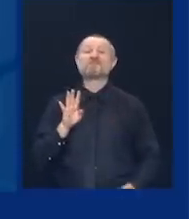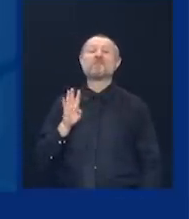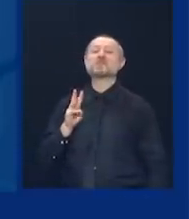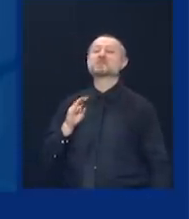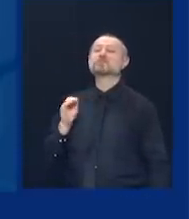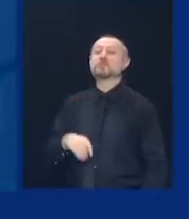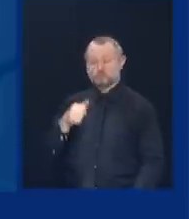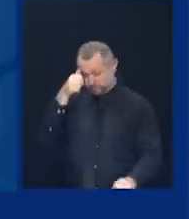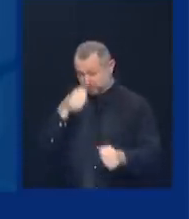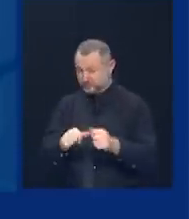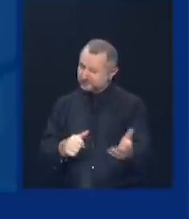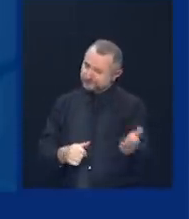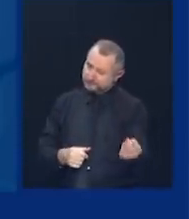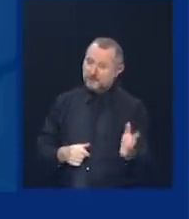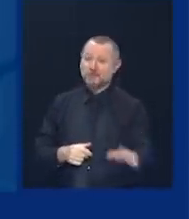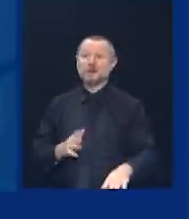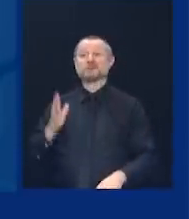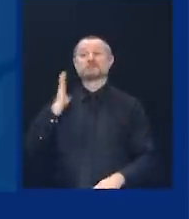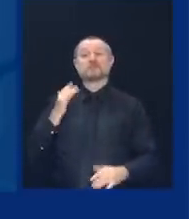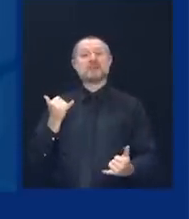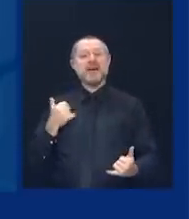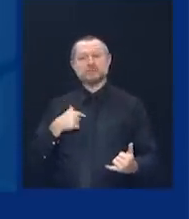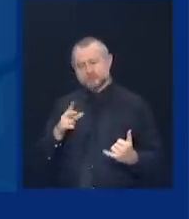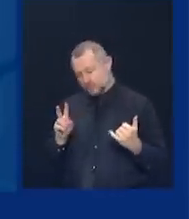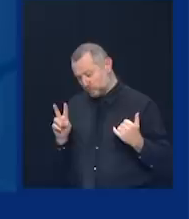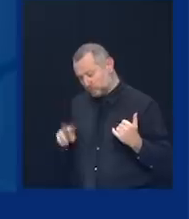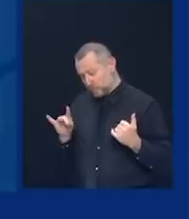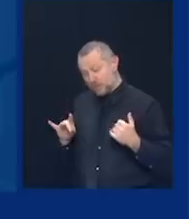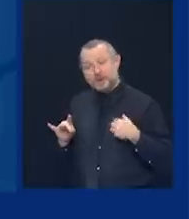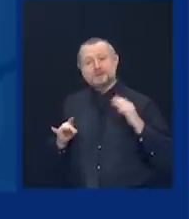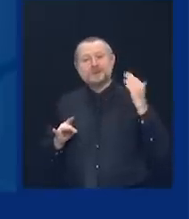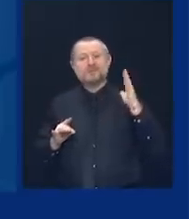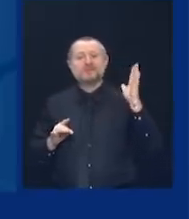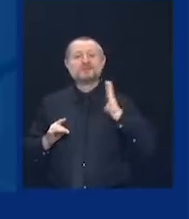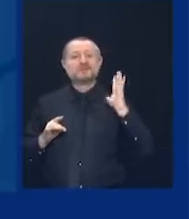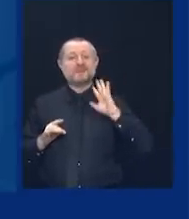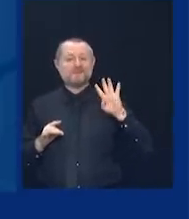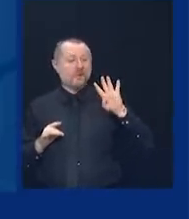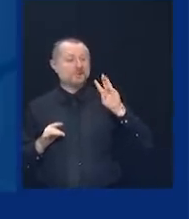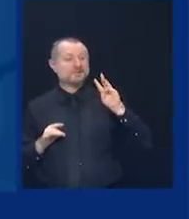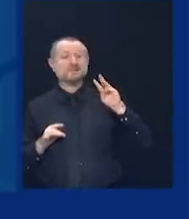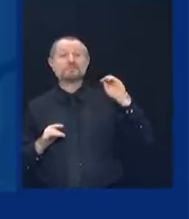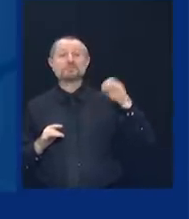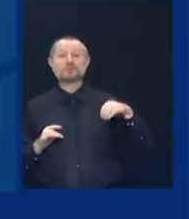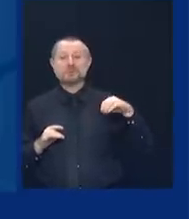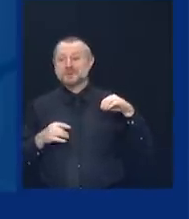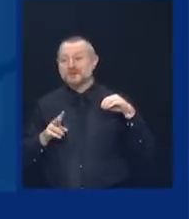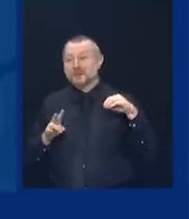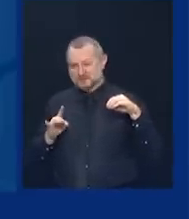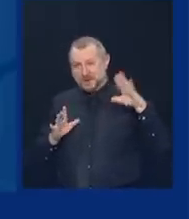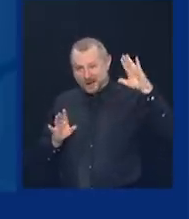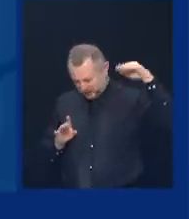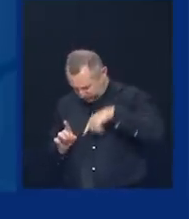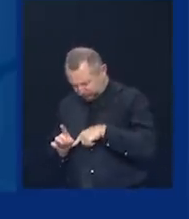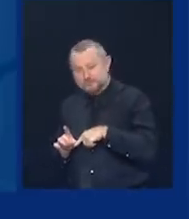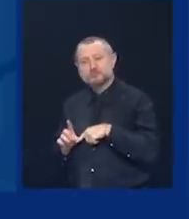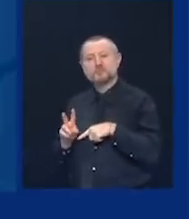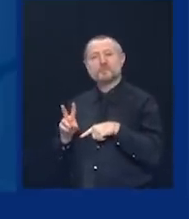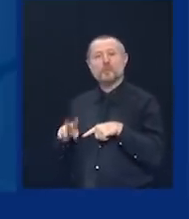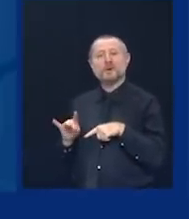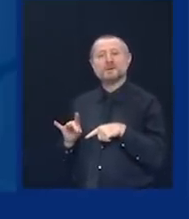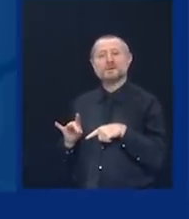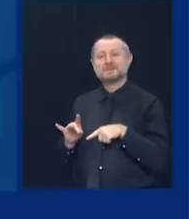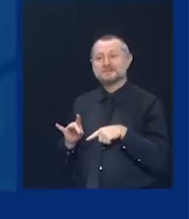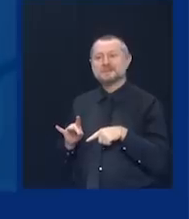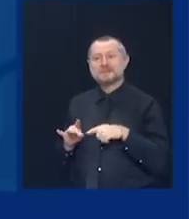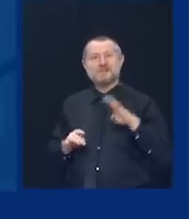We're at 2.8. By the way, where were we? 46. But now look at South Dakota and